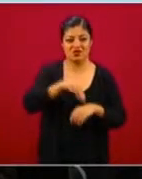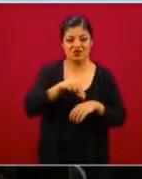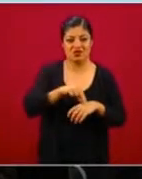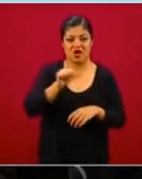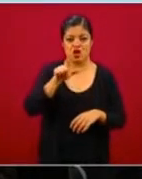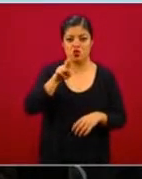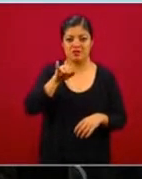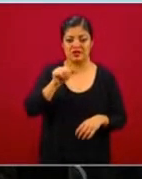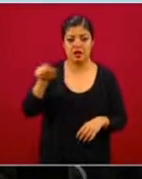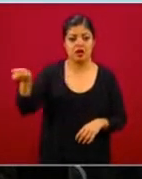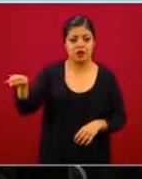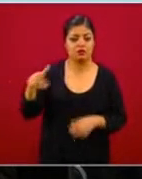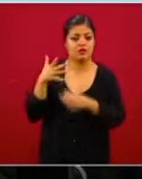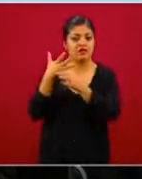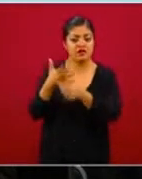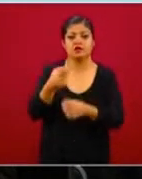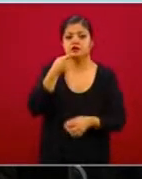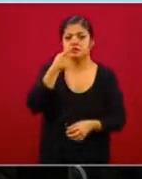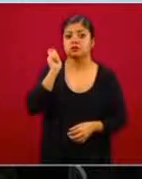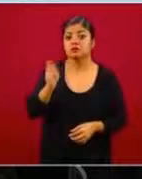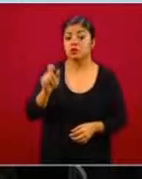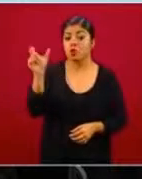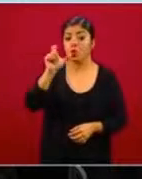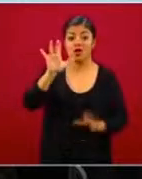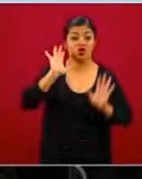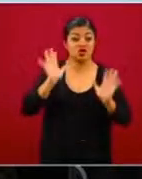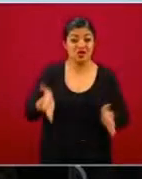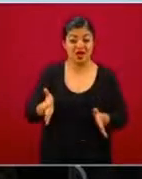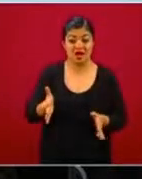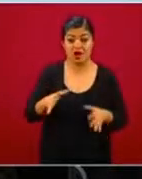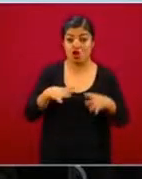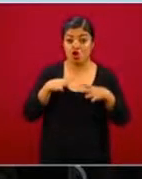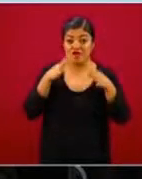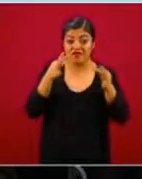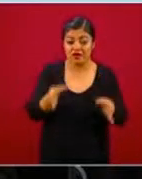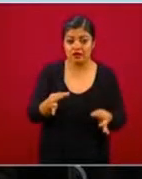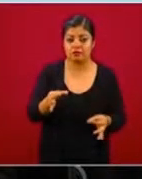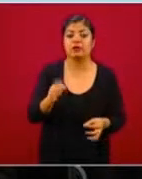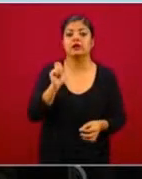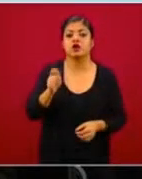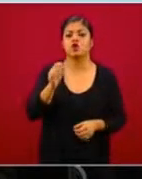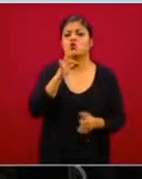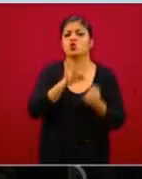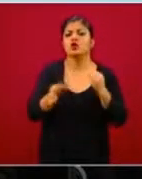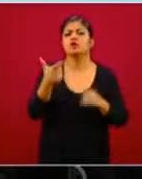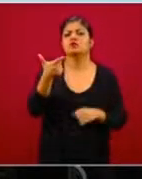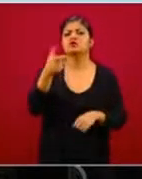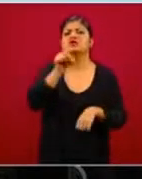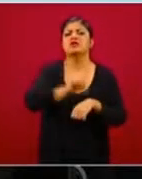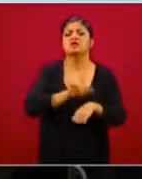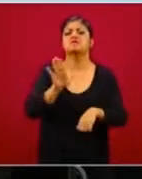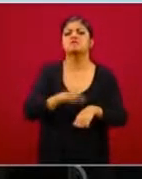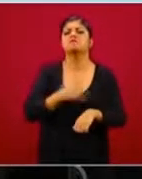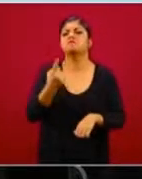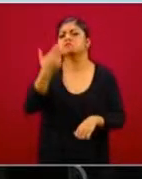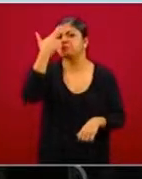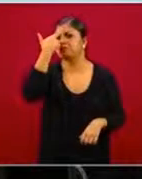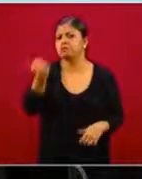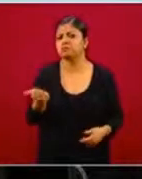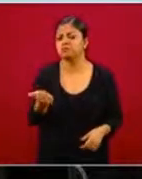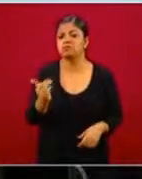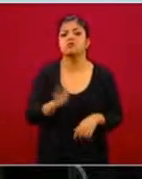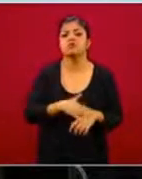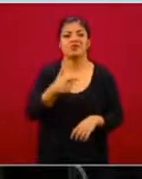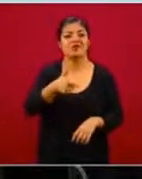red bars. And so generally speaking, as Dr. Alumia has said, and we've mentioned other times, confirmed cases, we look at the